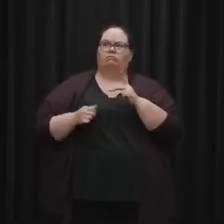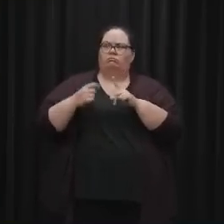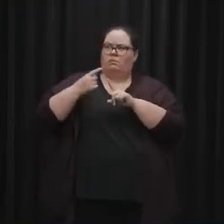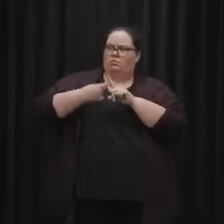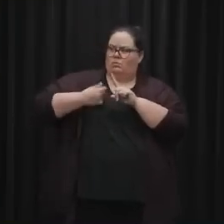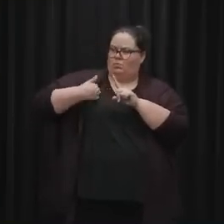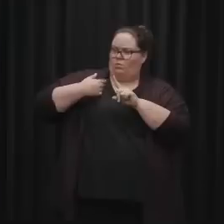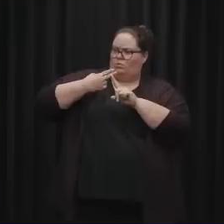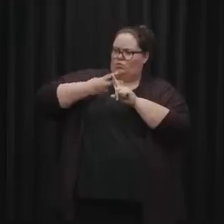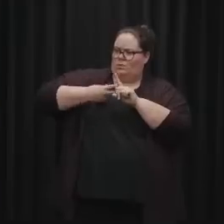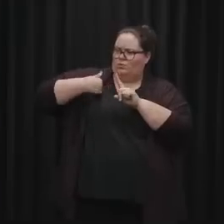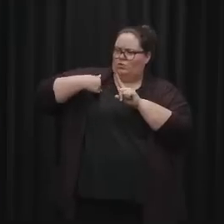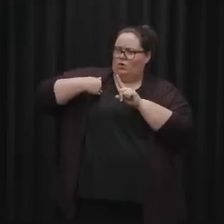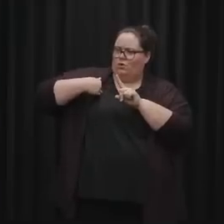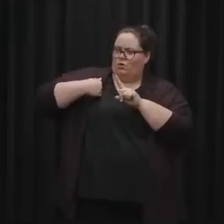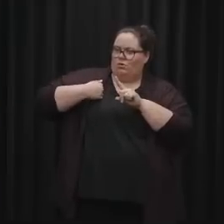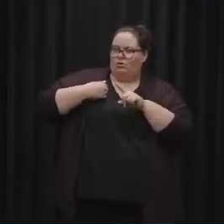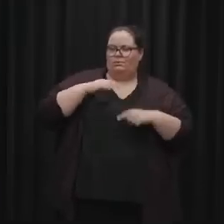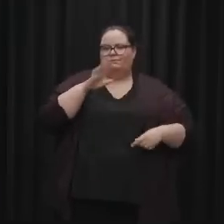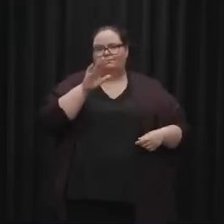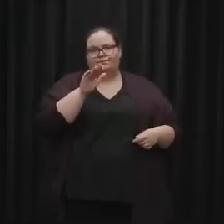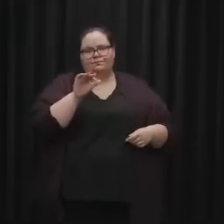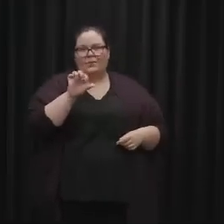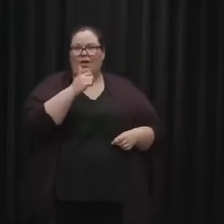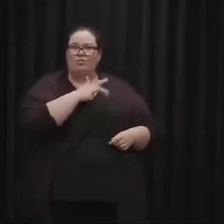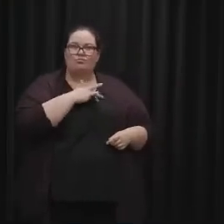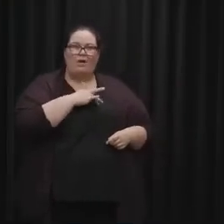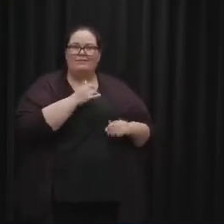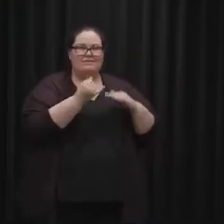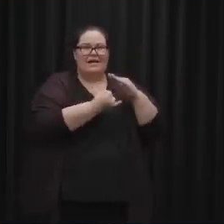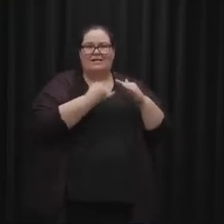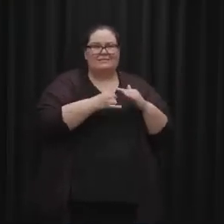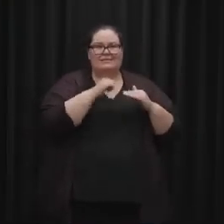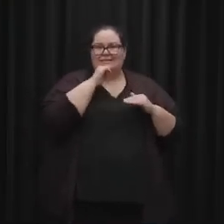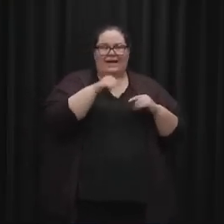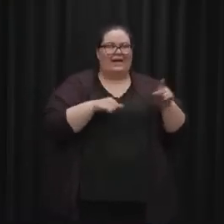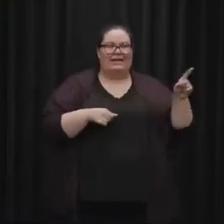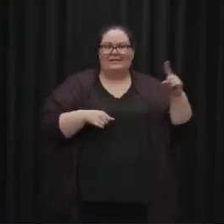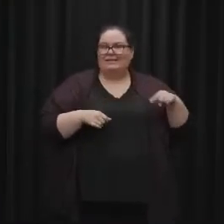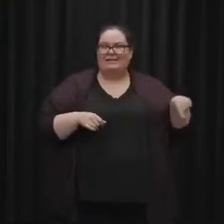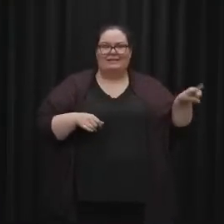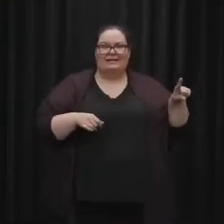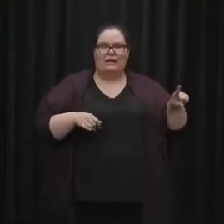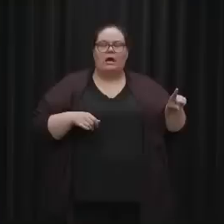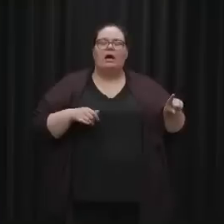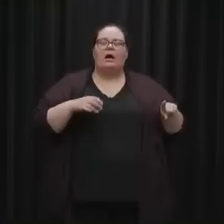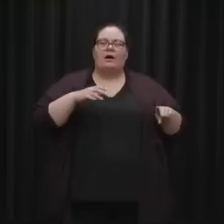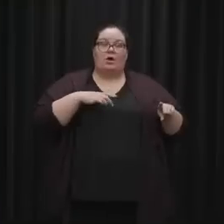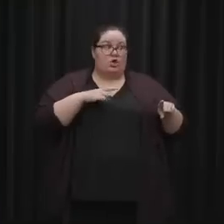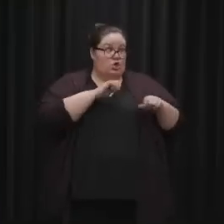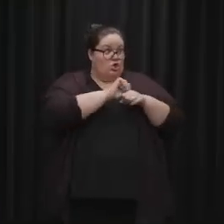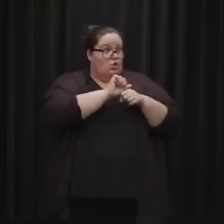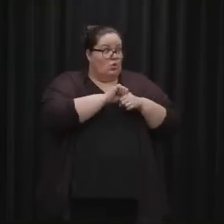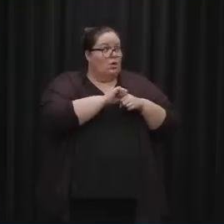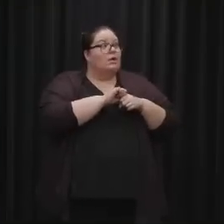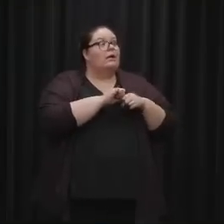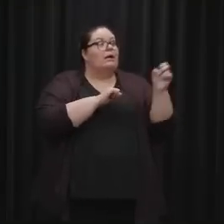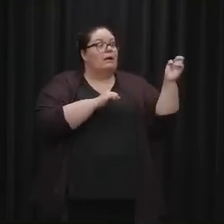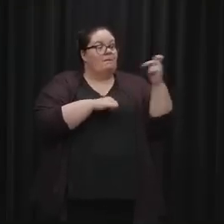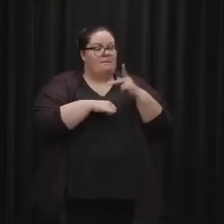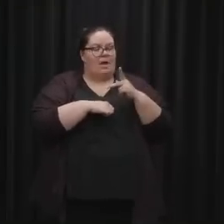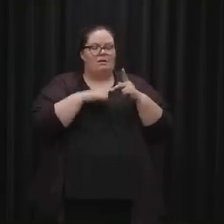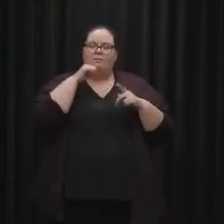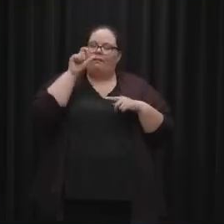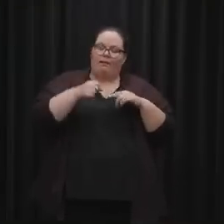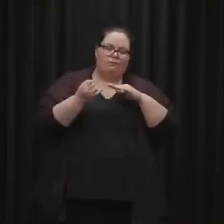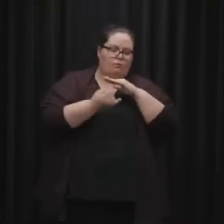you're coming back to your family. No other province was self-isolating outside of our Atlantic bubble. We would allow them to come back and not self-isolate.